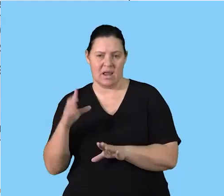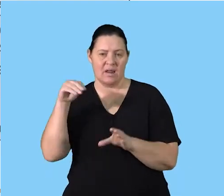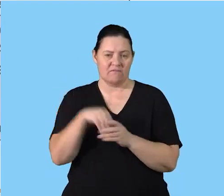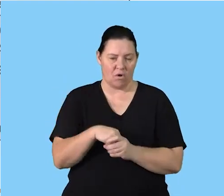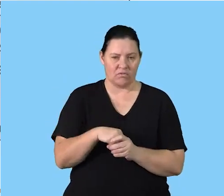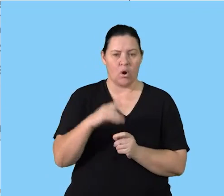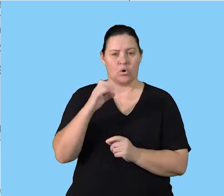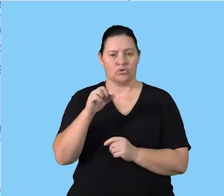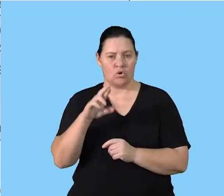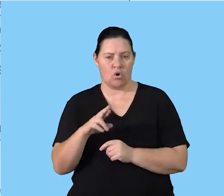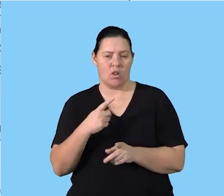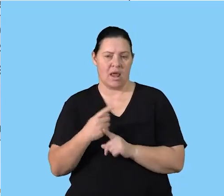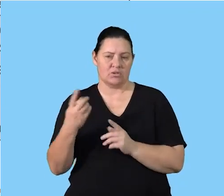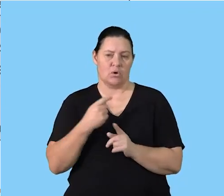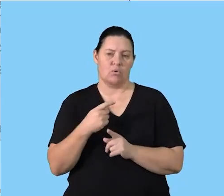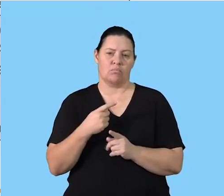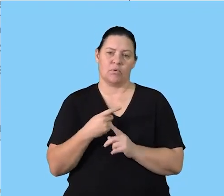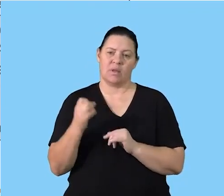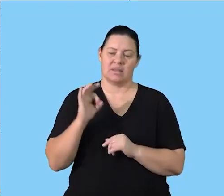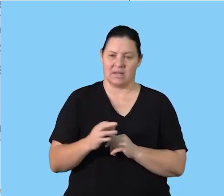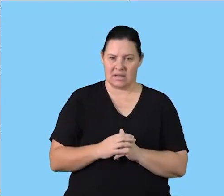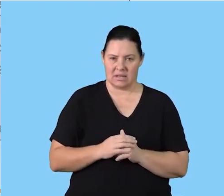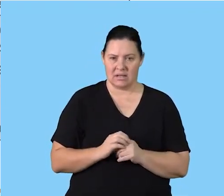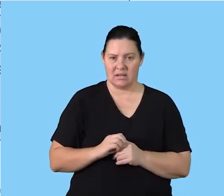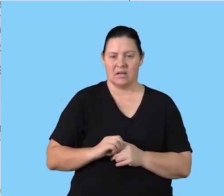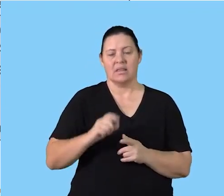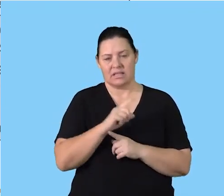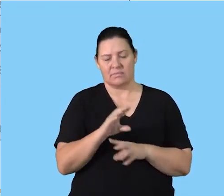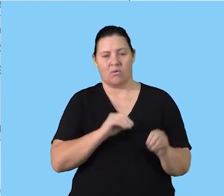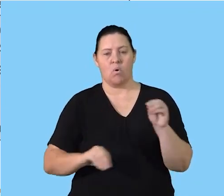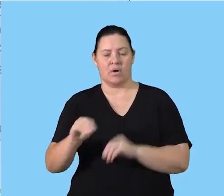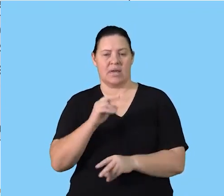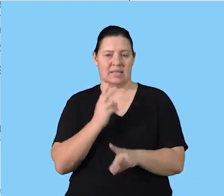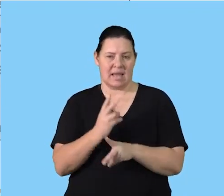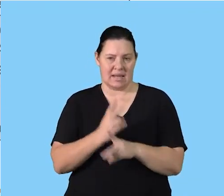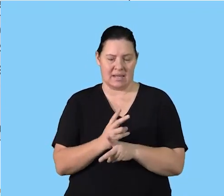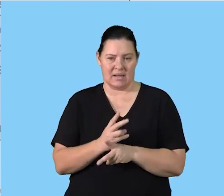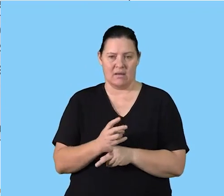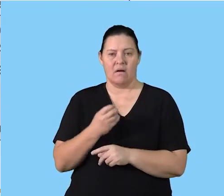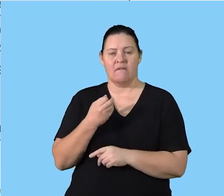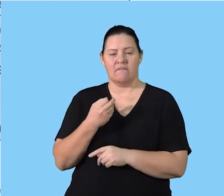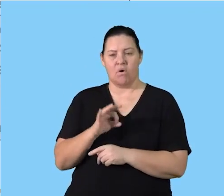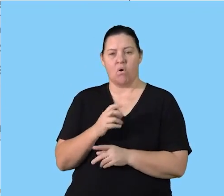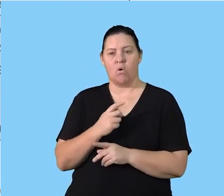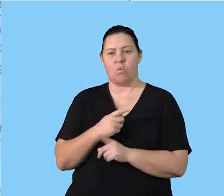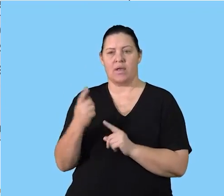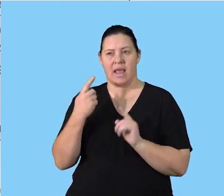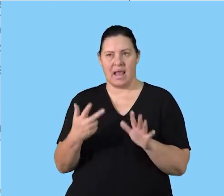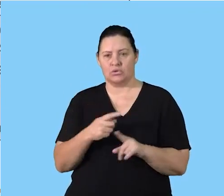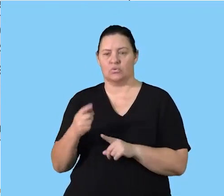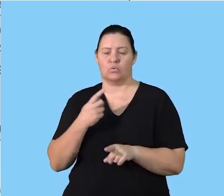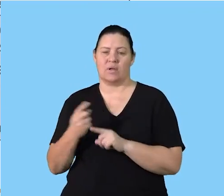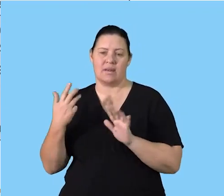control lines in week 3. And orthophoto maps have been reorganized for from week 8 to week